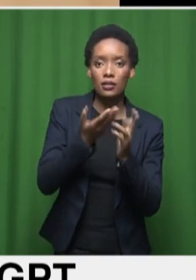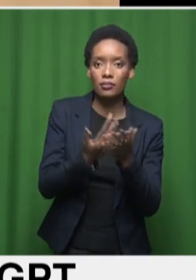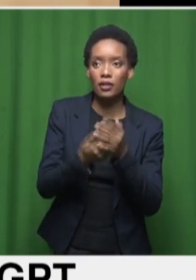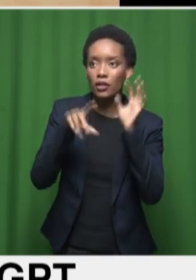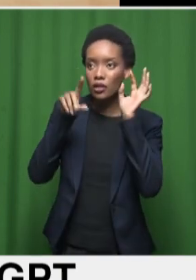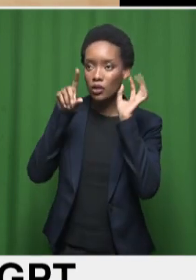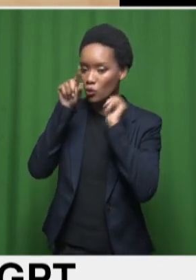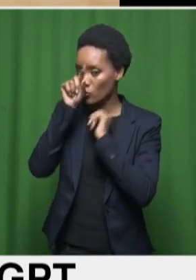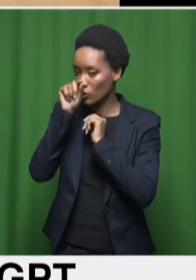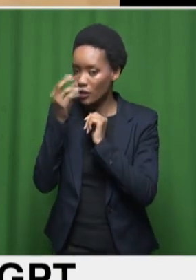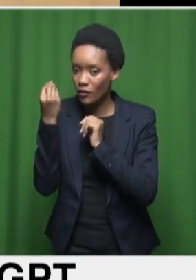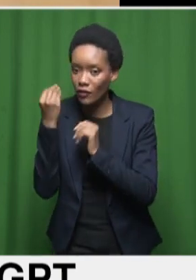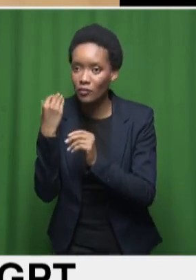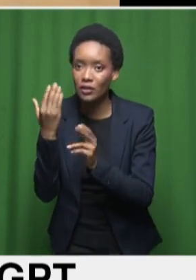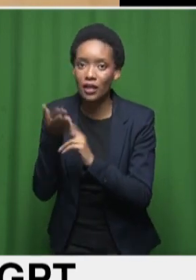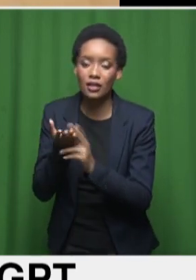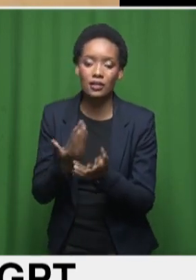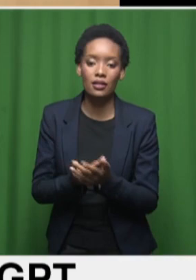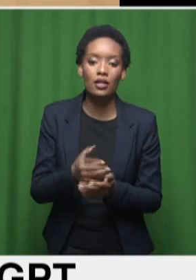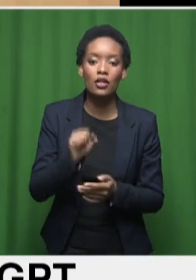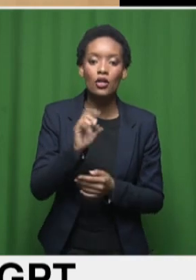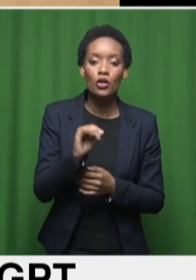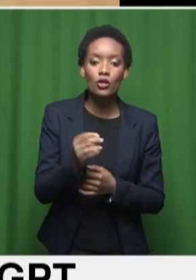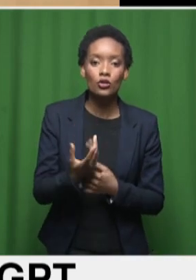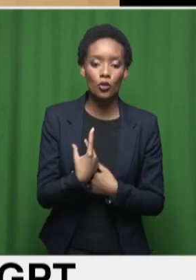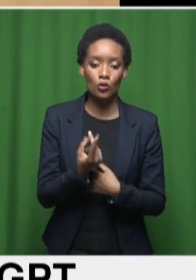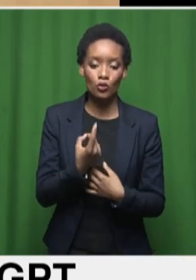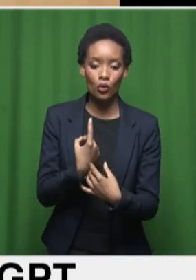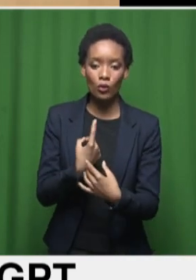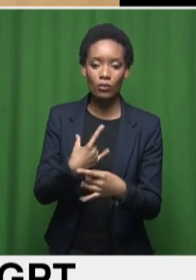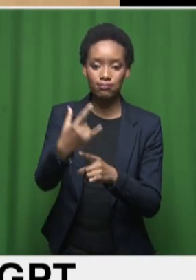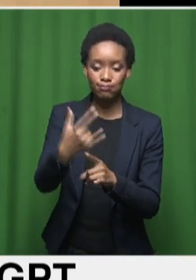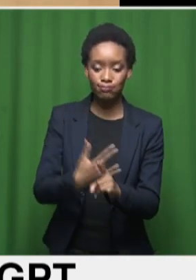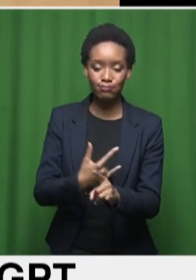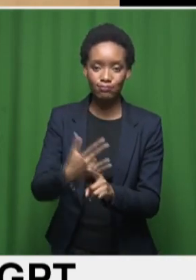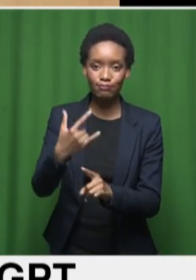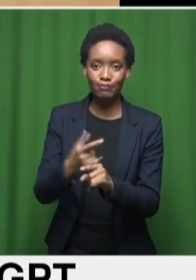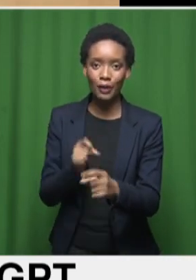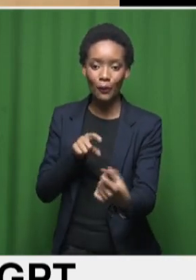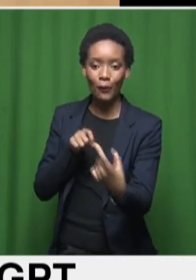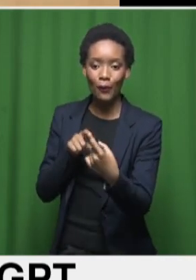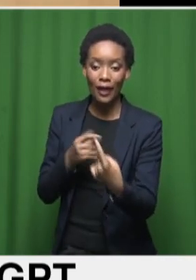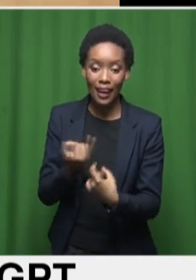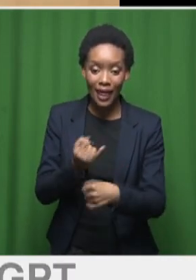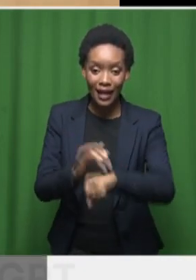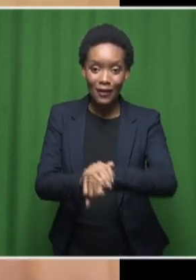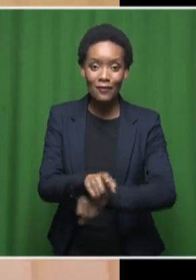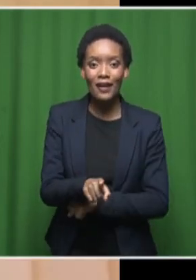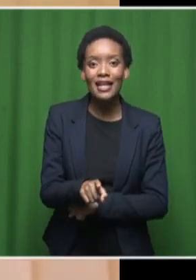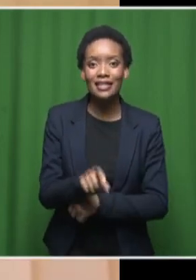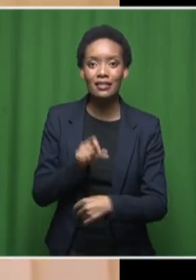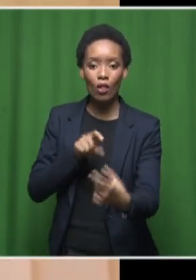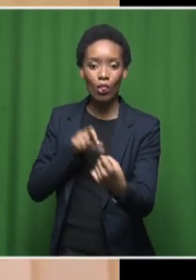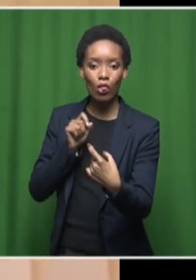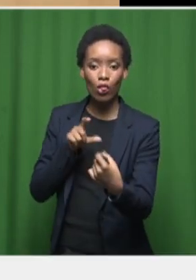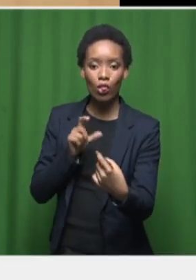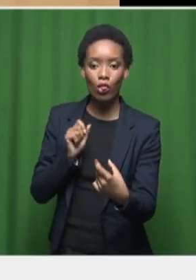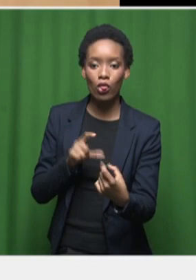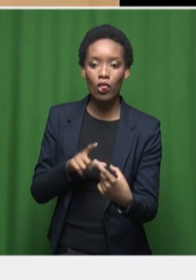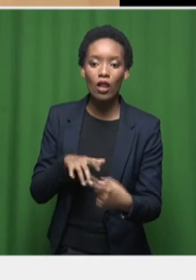and then make a conversation with you like a friend or someone. So it depends on who is using it and what they're using it